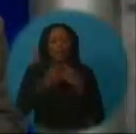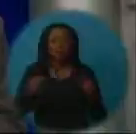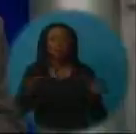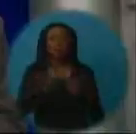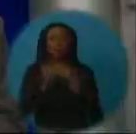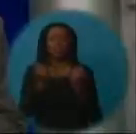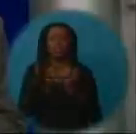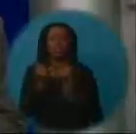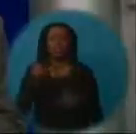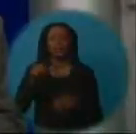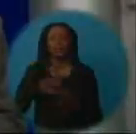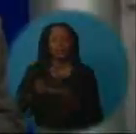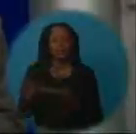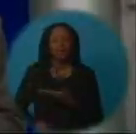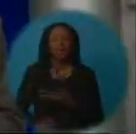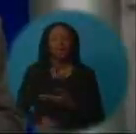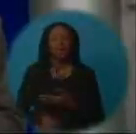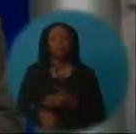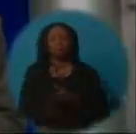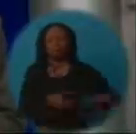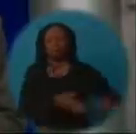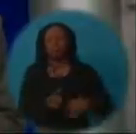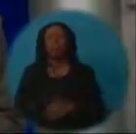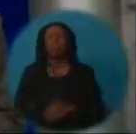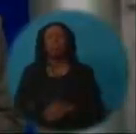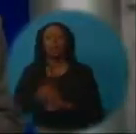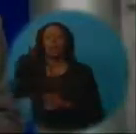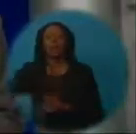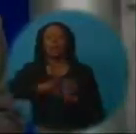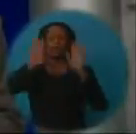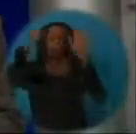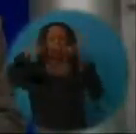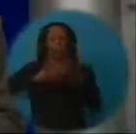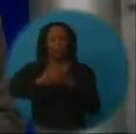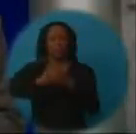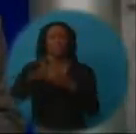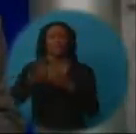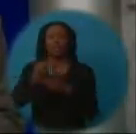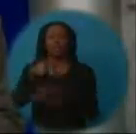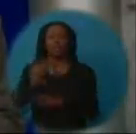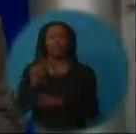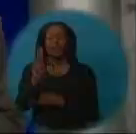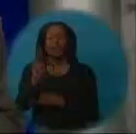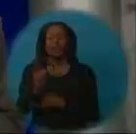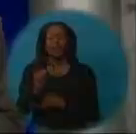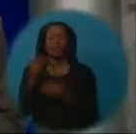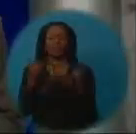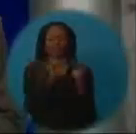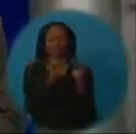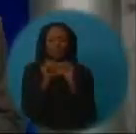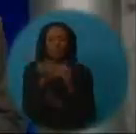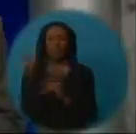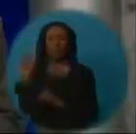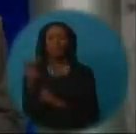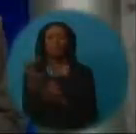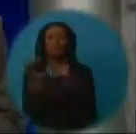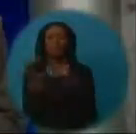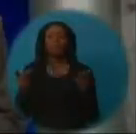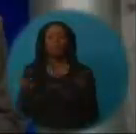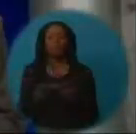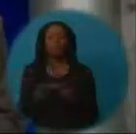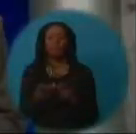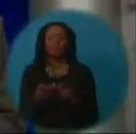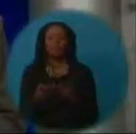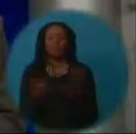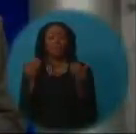weekend. More cricket later on, but now on to basketball. Defending men's champions Impact Station Hill Cavaliers are